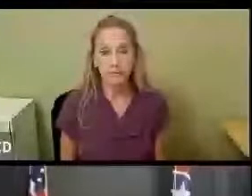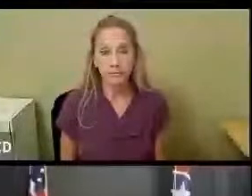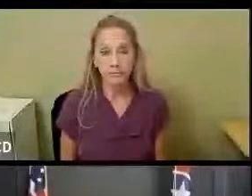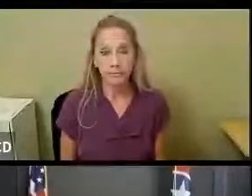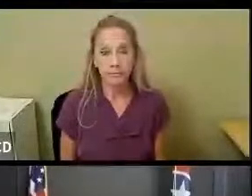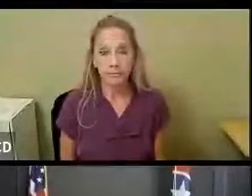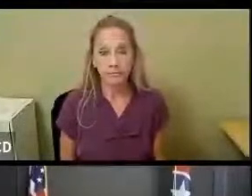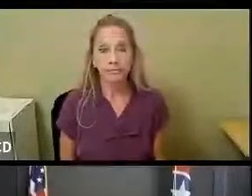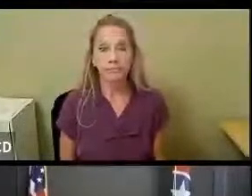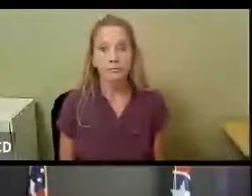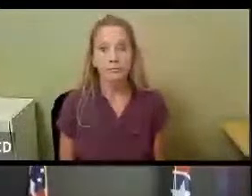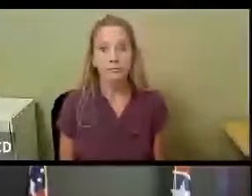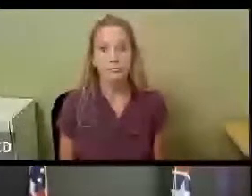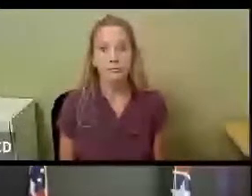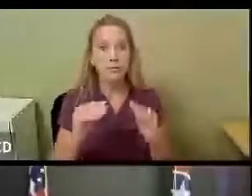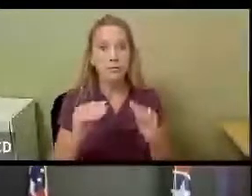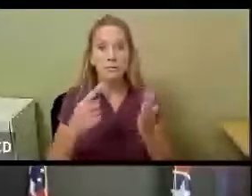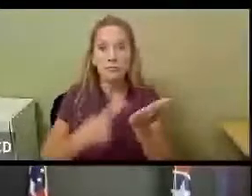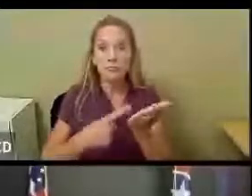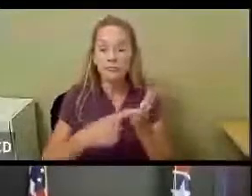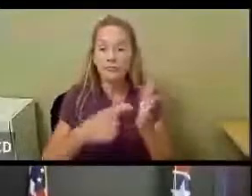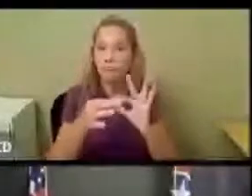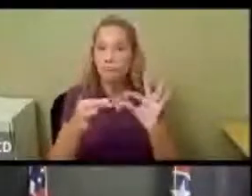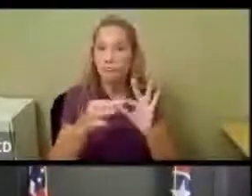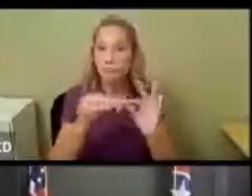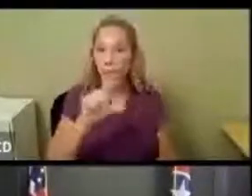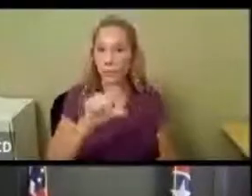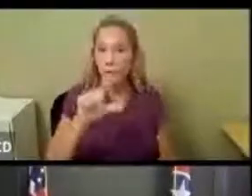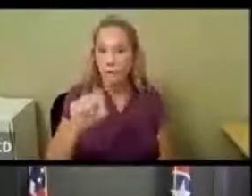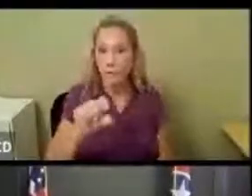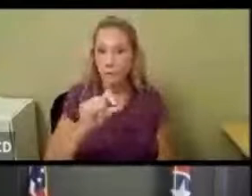Further comments or discussion on 2020-6?